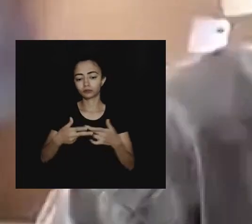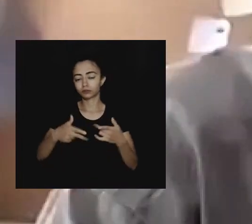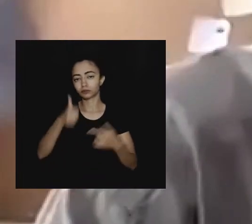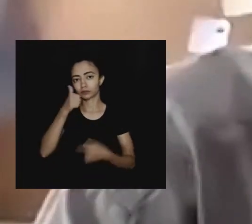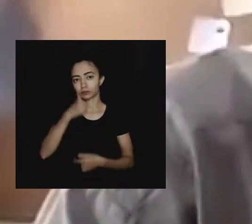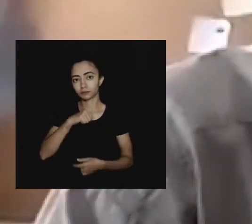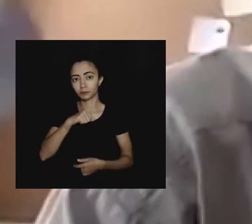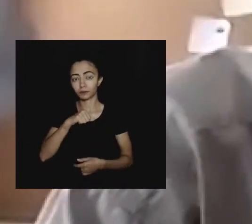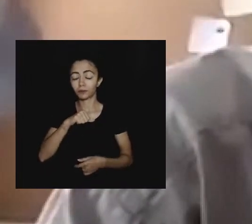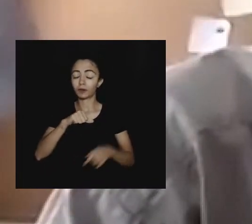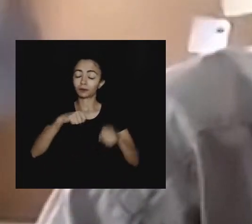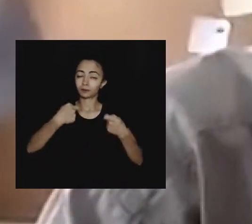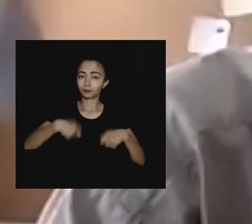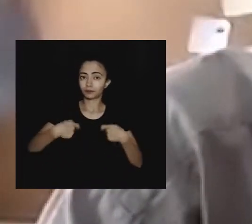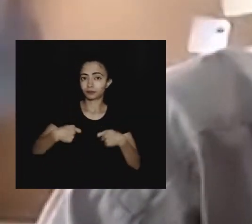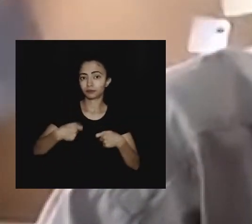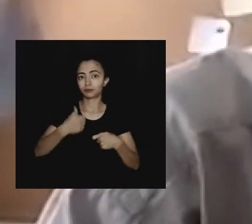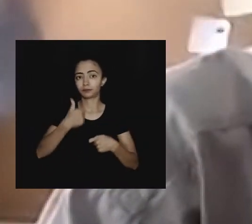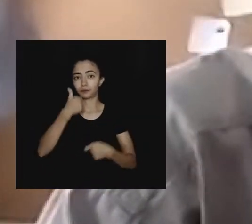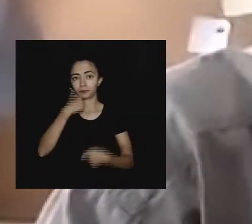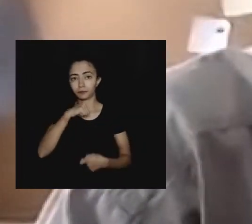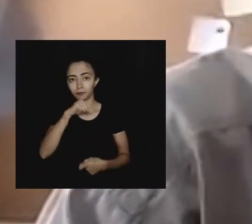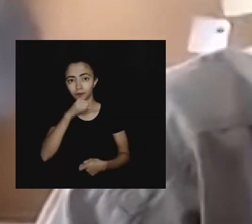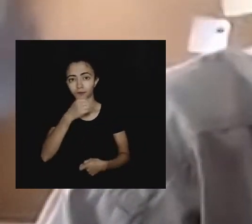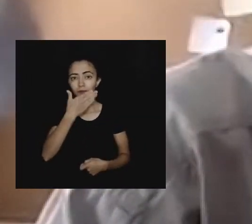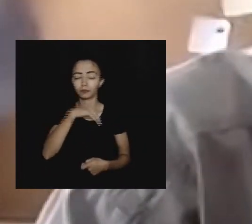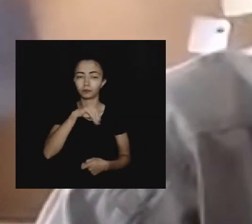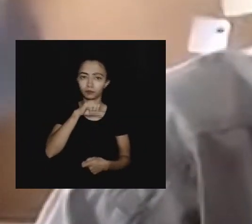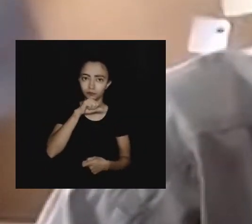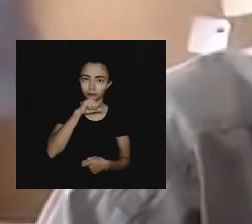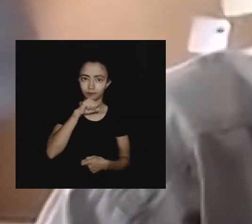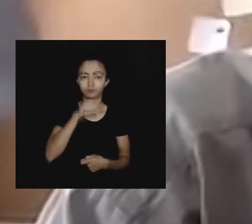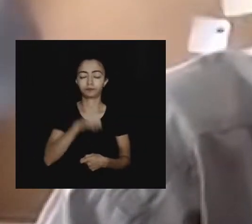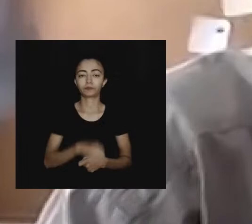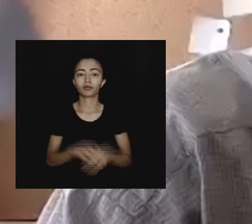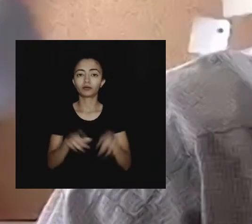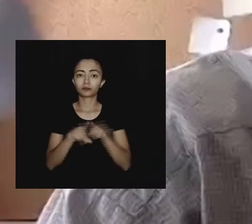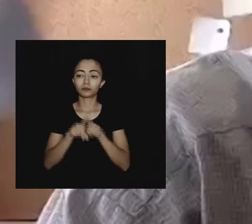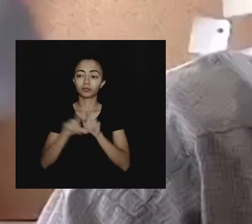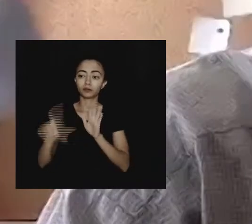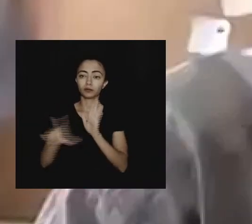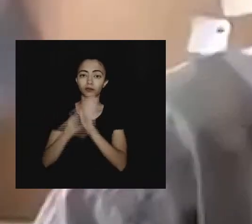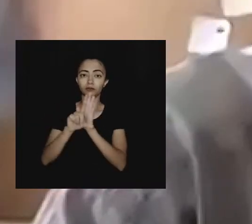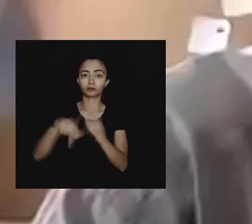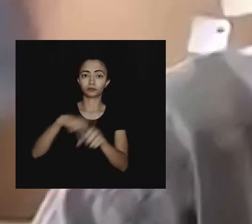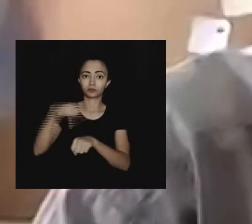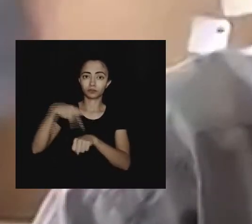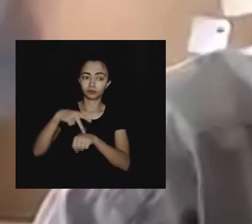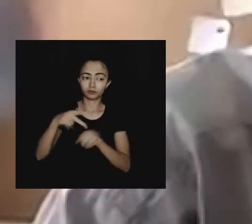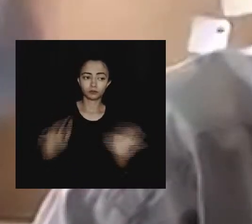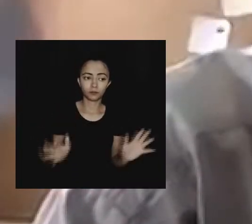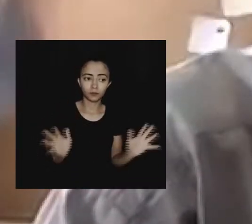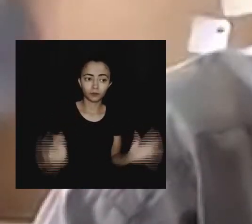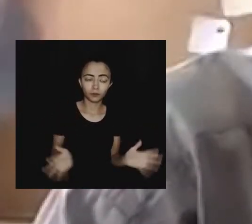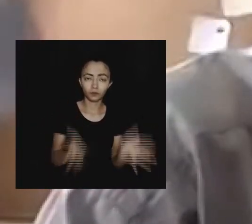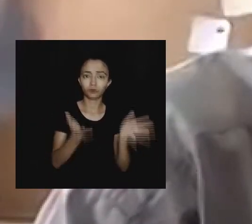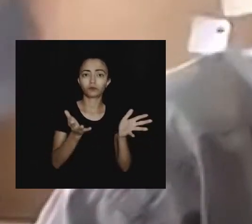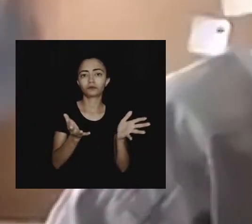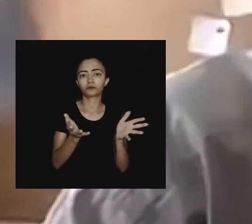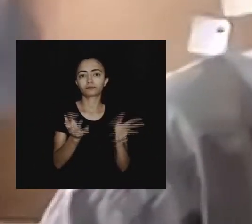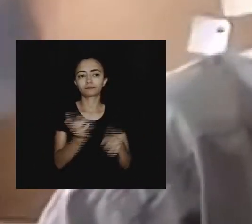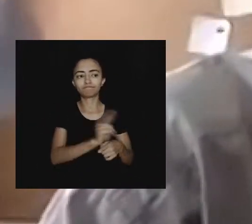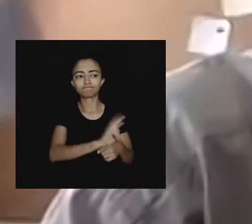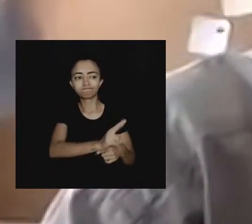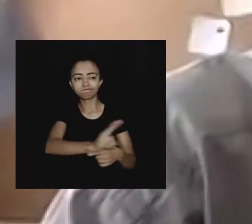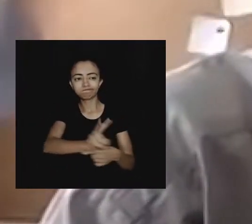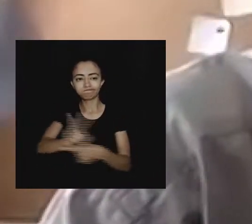women, parents, and their children. And may the laws of the country support and promote